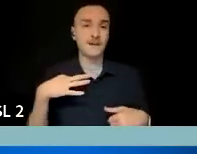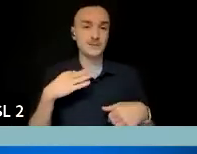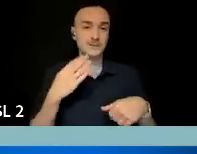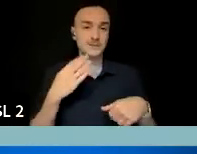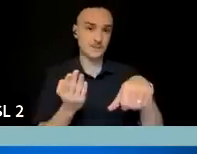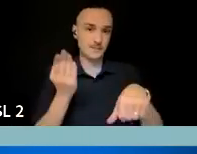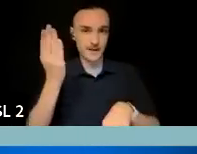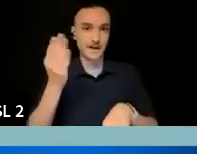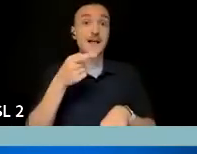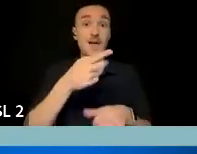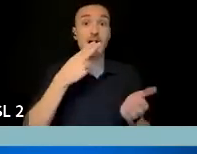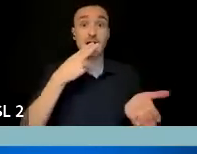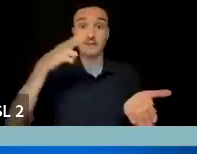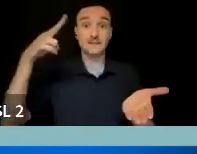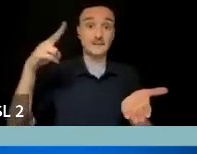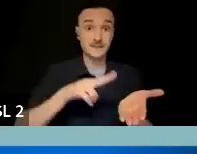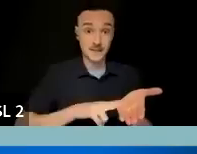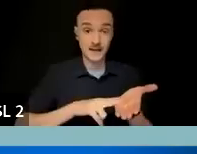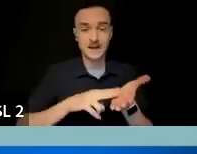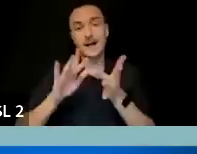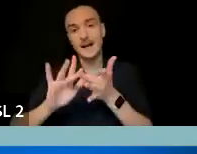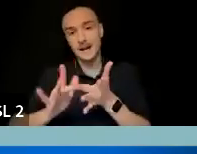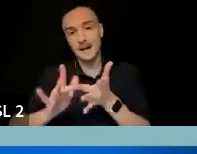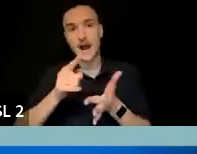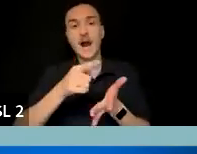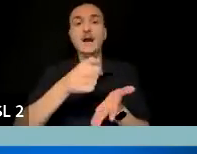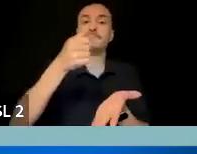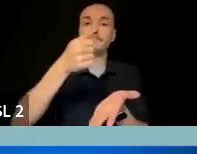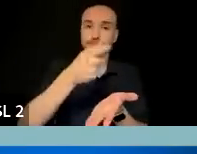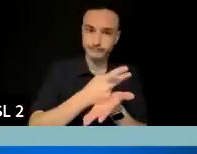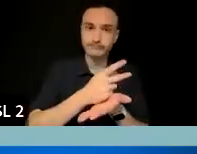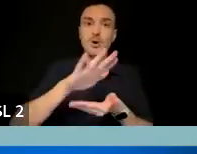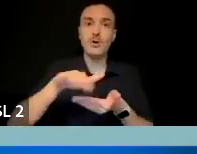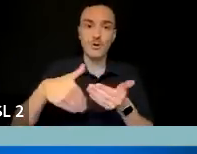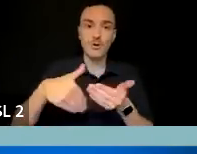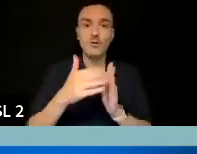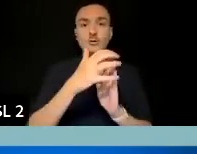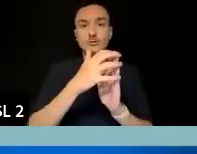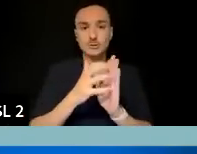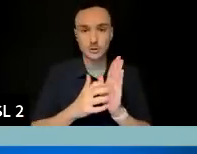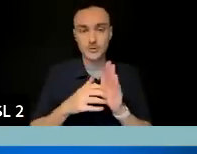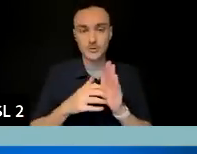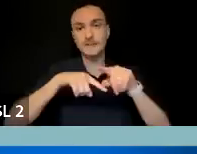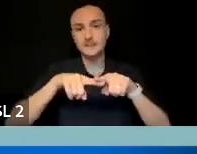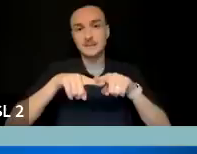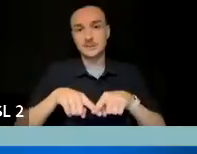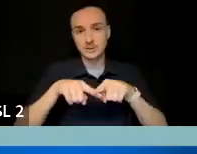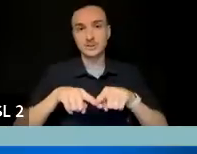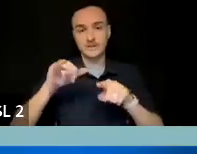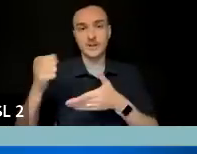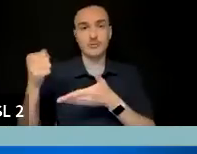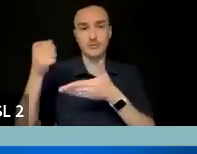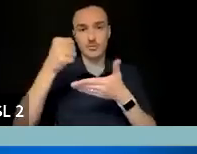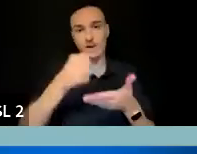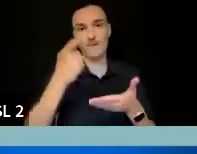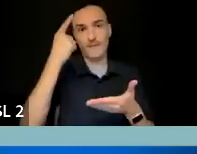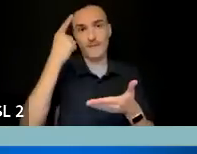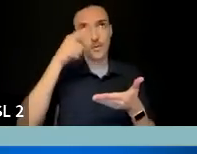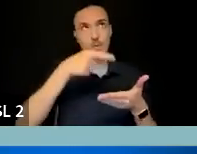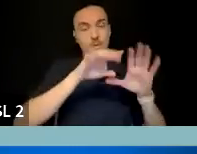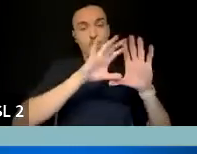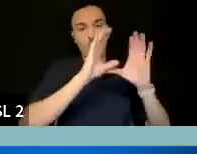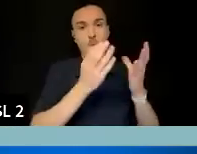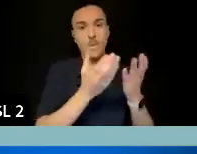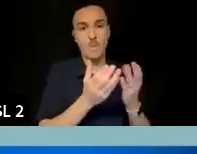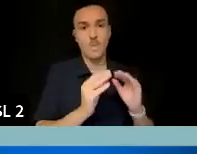that is signing off on the terms and conditions of the grant on behalf of the applicant organization. Of course, you'll also have one